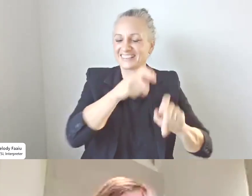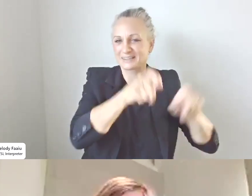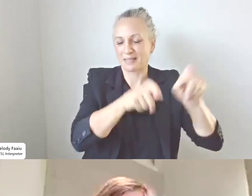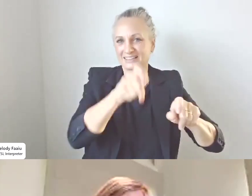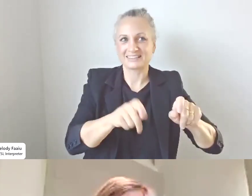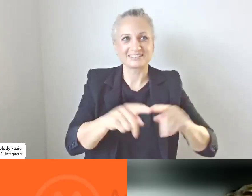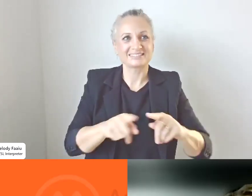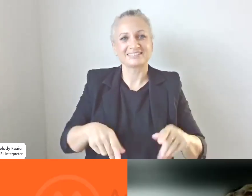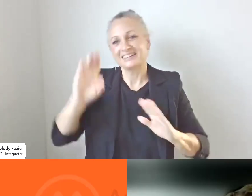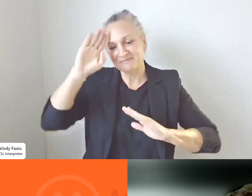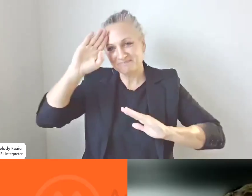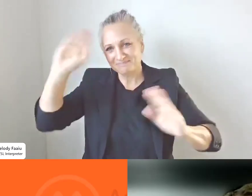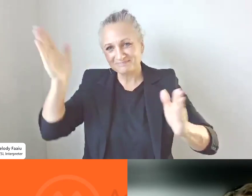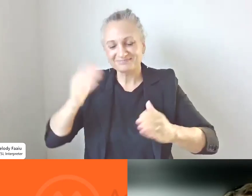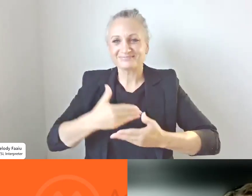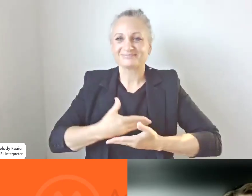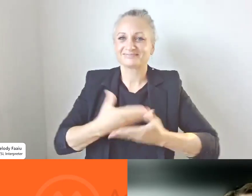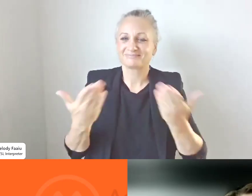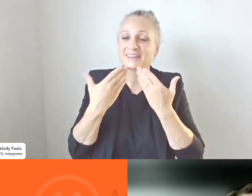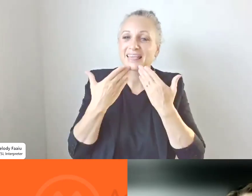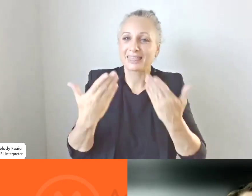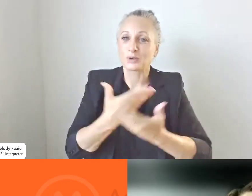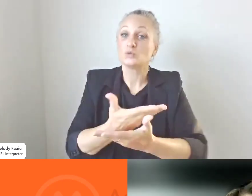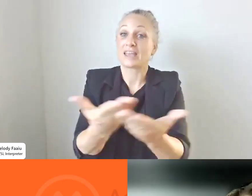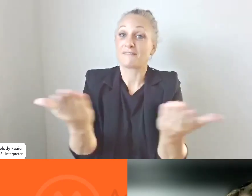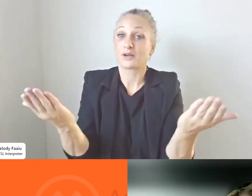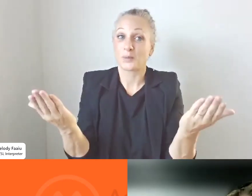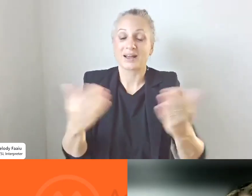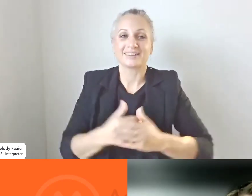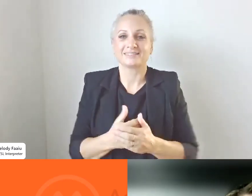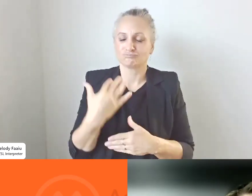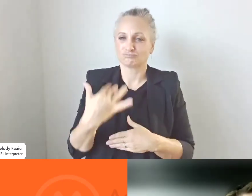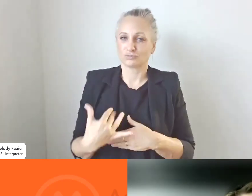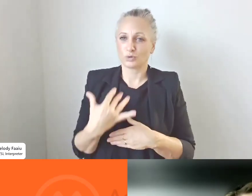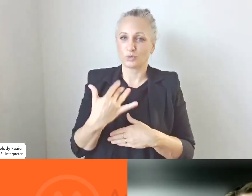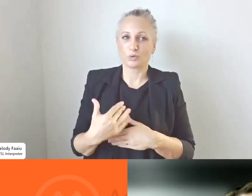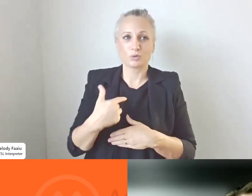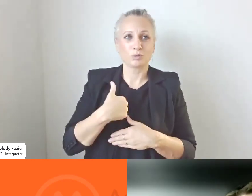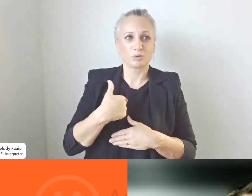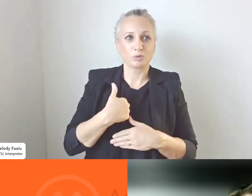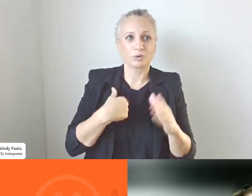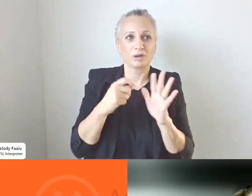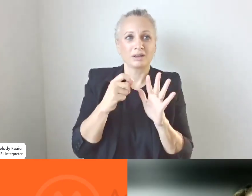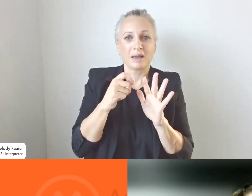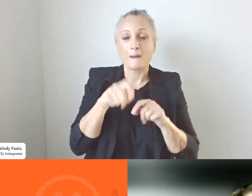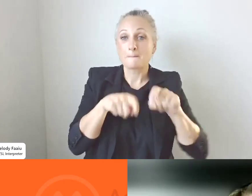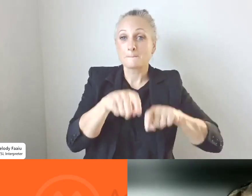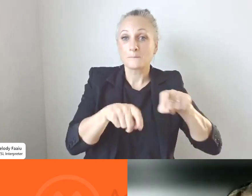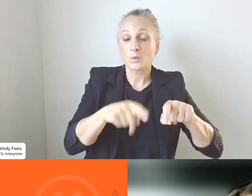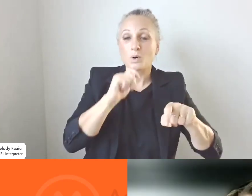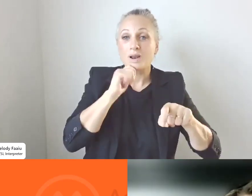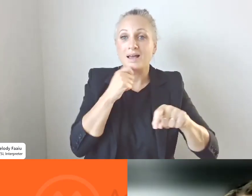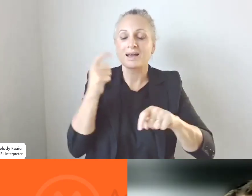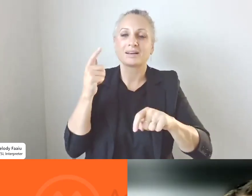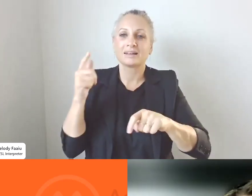Ngā mihi nui ki a koutou katoa. Ko Paula Tesoro tōku ingoa, ko te tumu whakarai hau I te manatu Whaikaha,